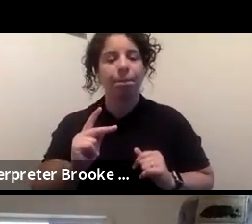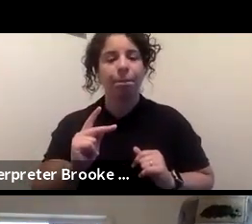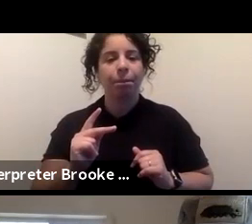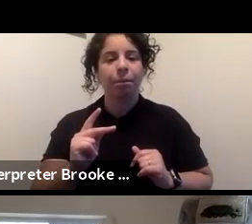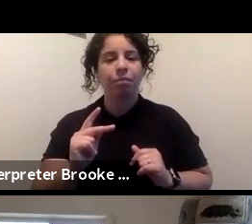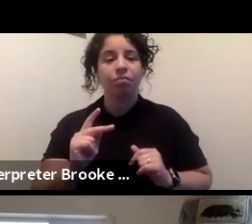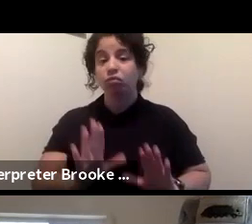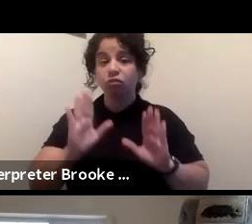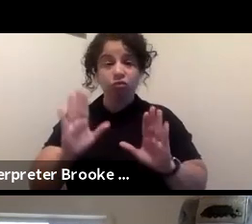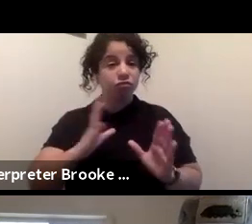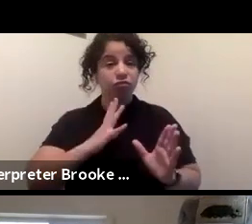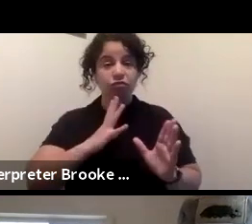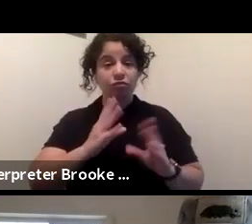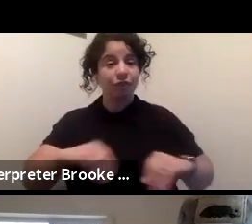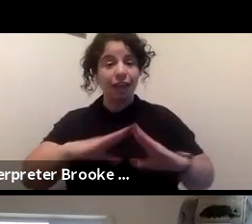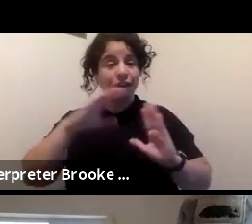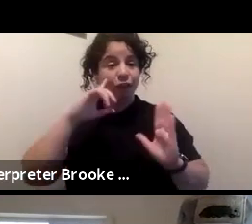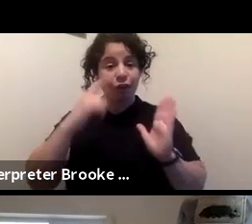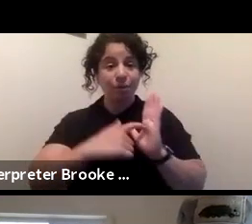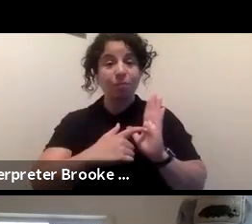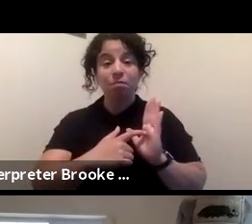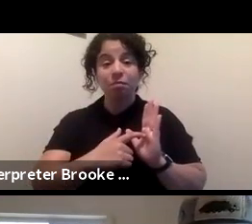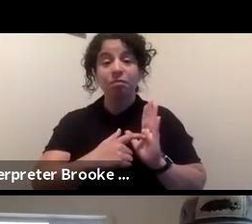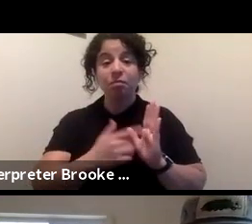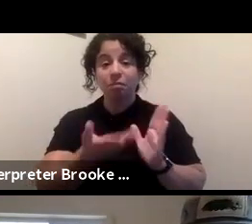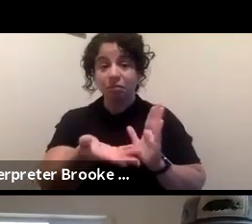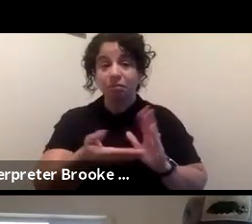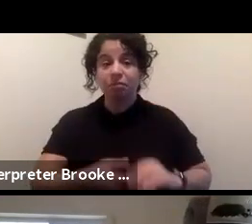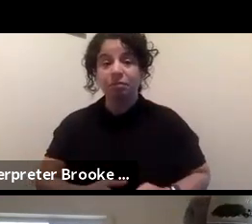great. Let's do our land acknowledgements.